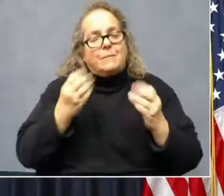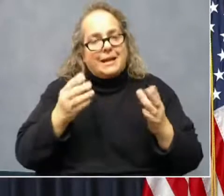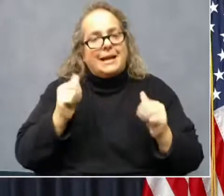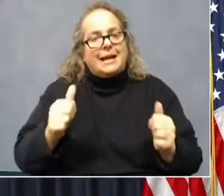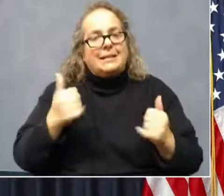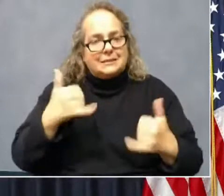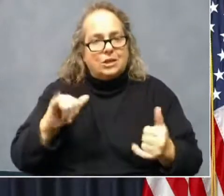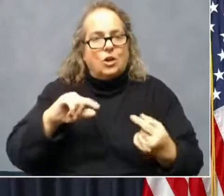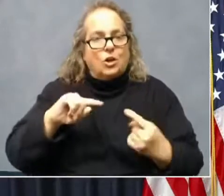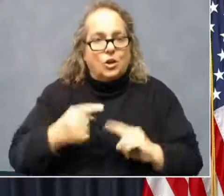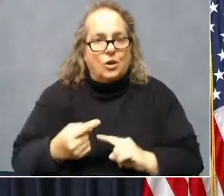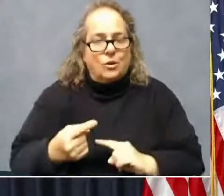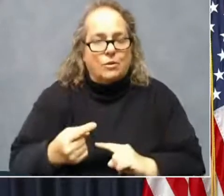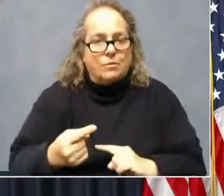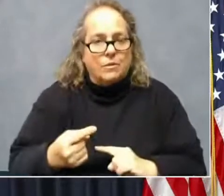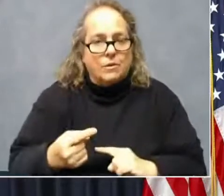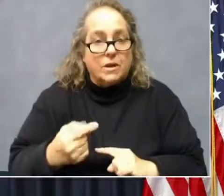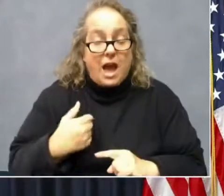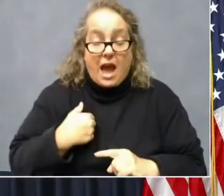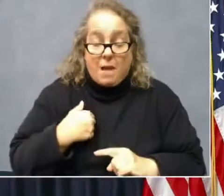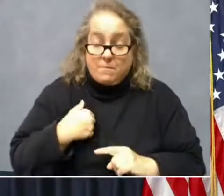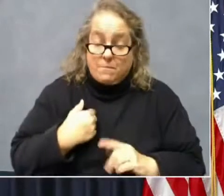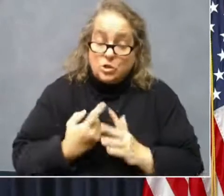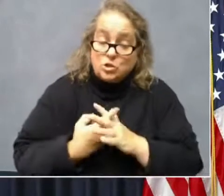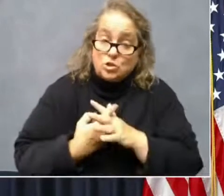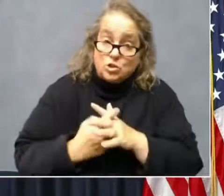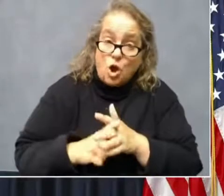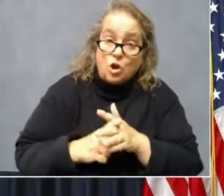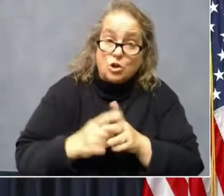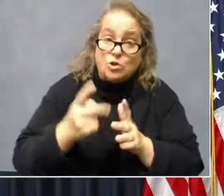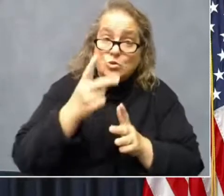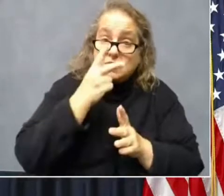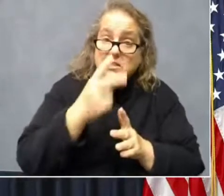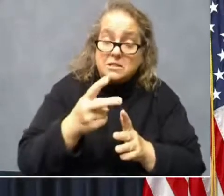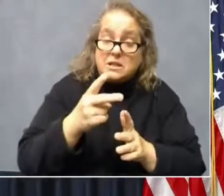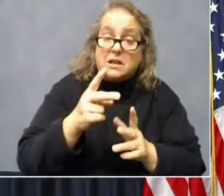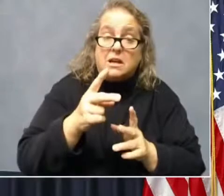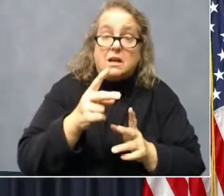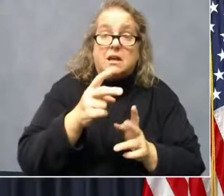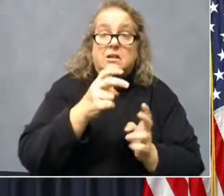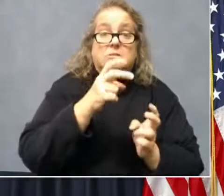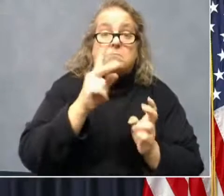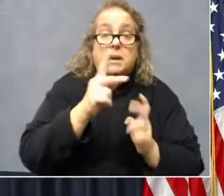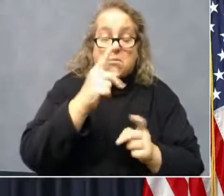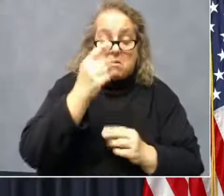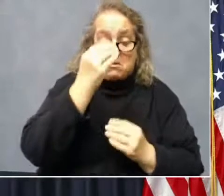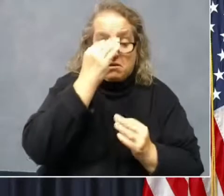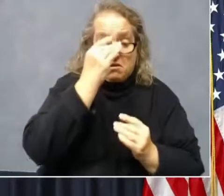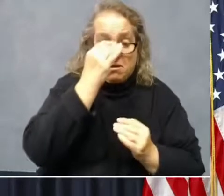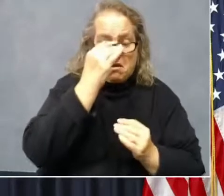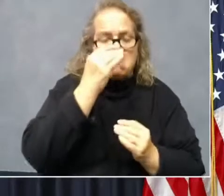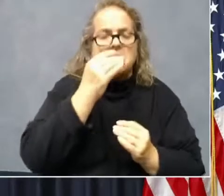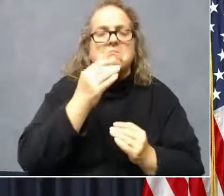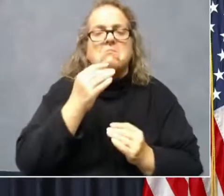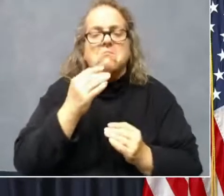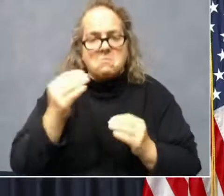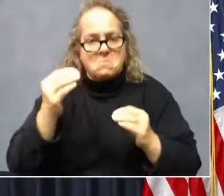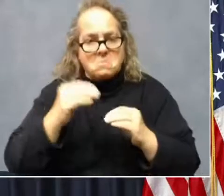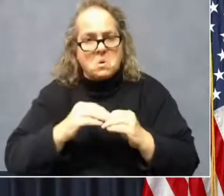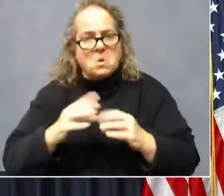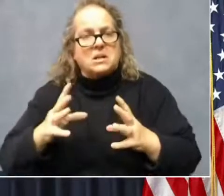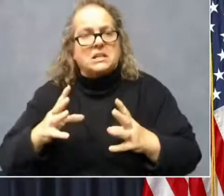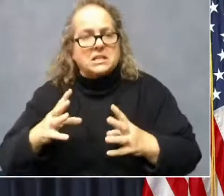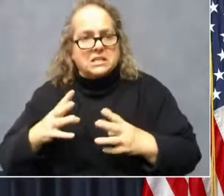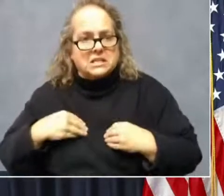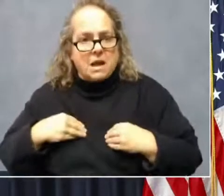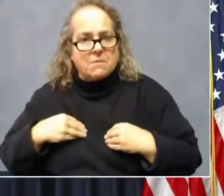to see a major shift from people not being sure if they want to get it to really, really wanting it. And